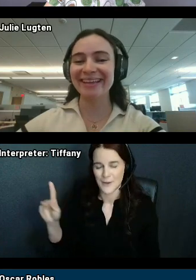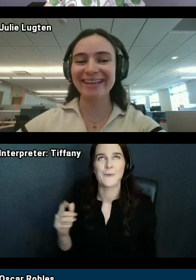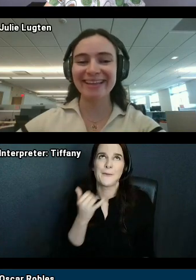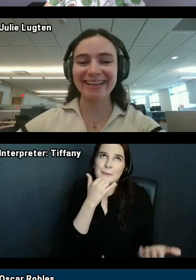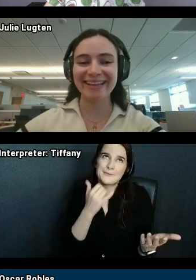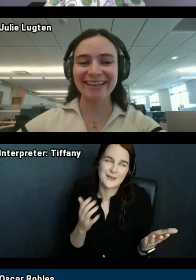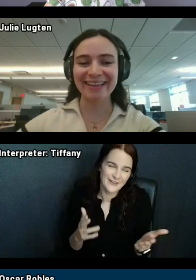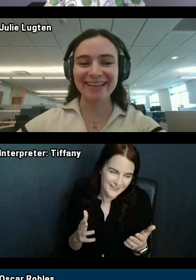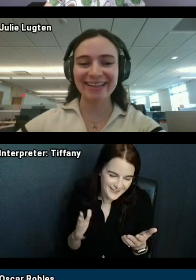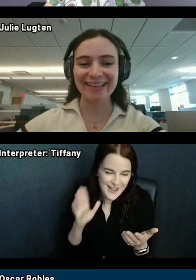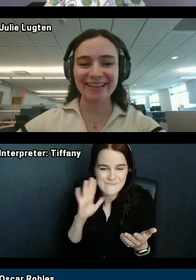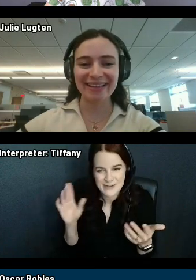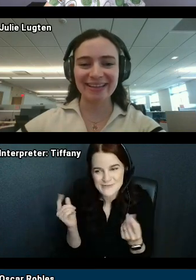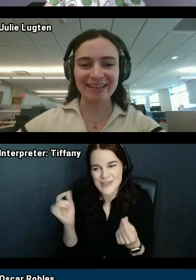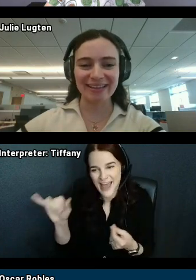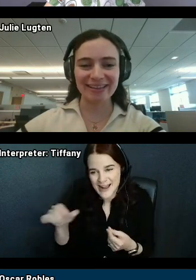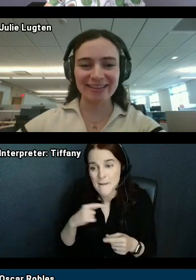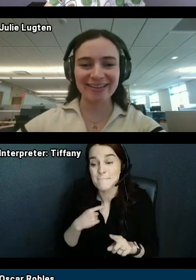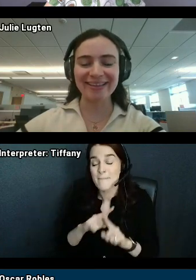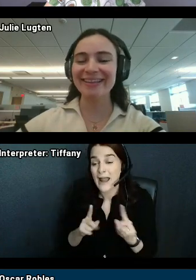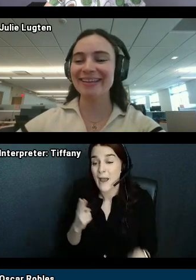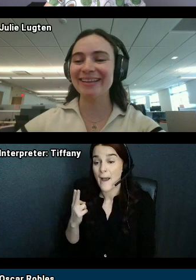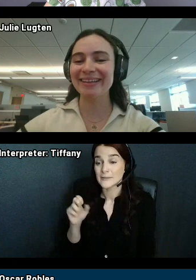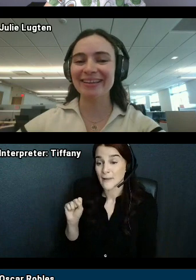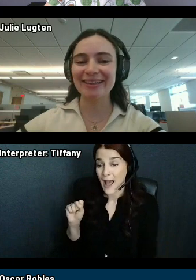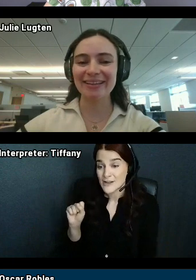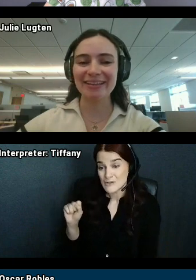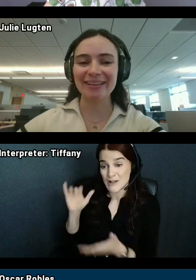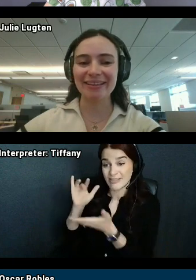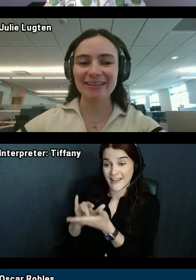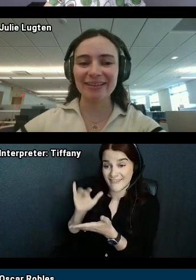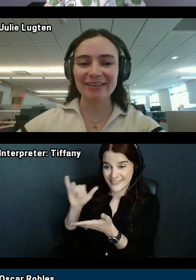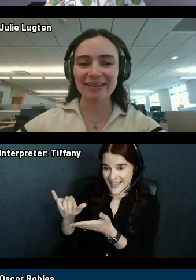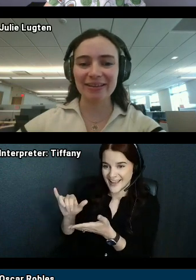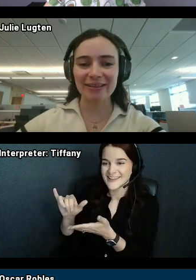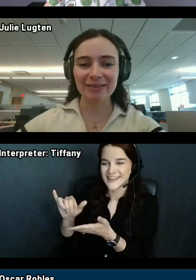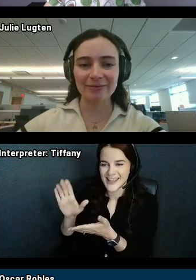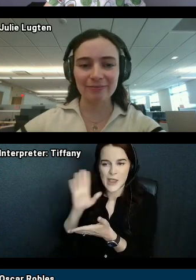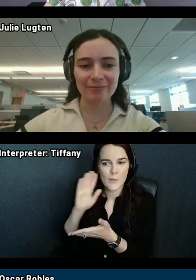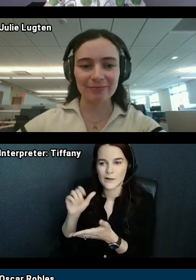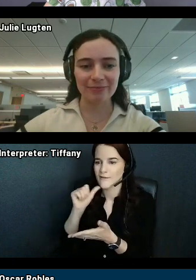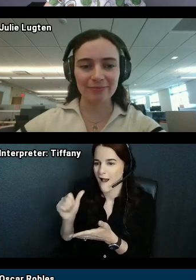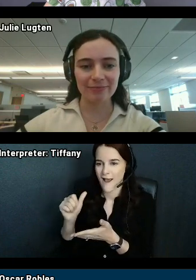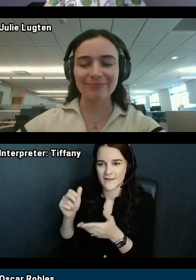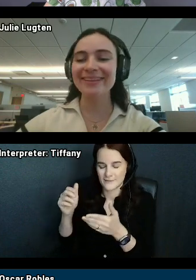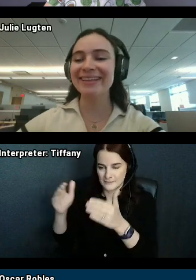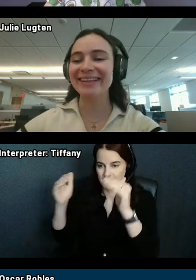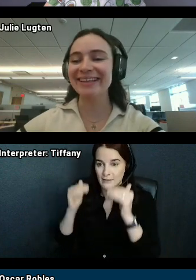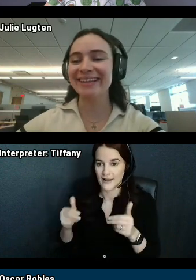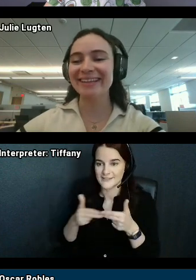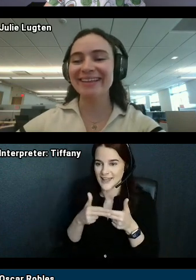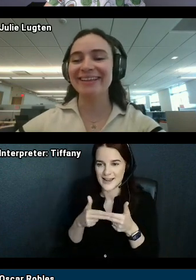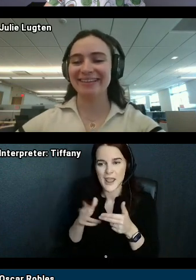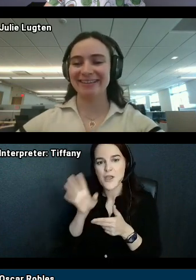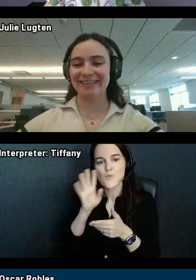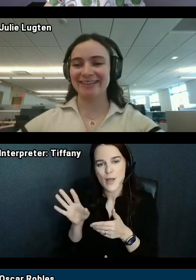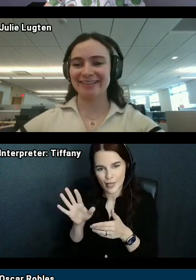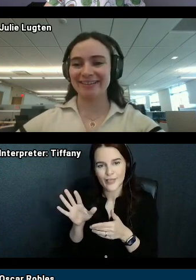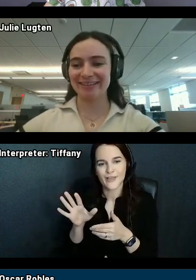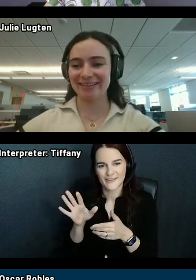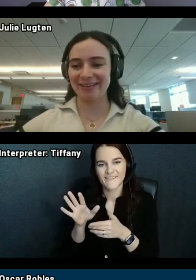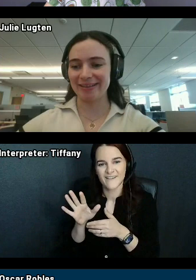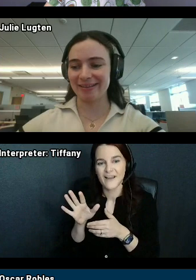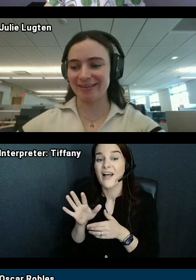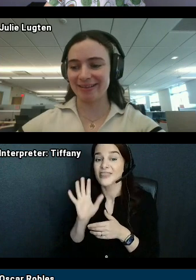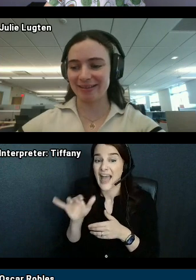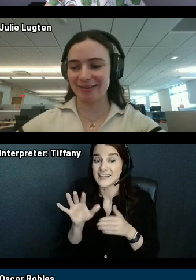If you click on it in HubSpot, it will not advance you to the next slide. It will put that selection basically under this